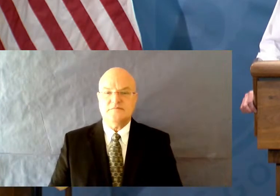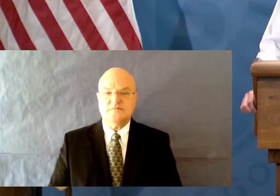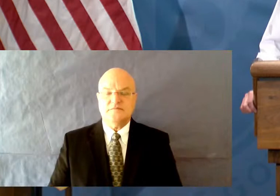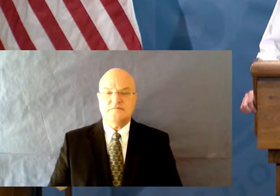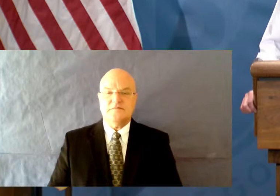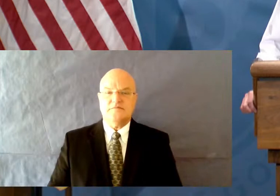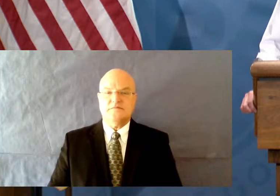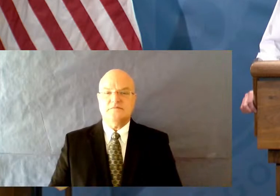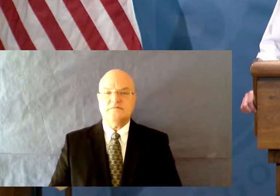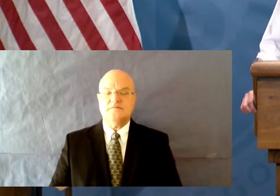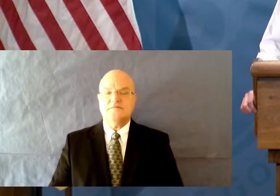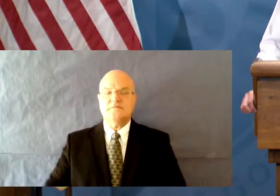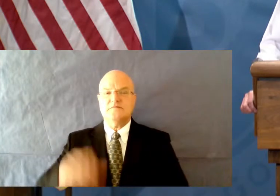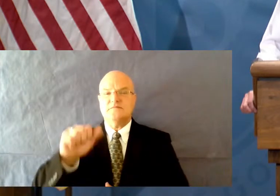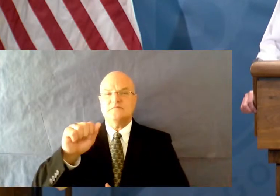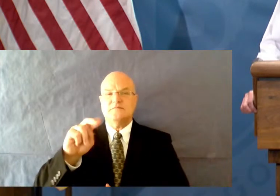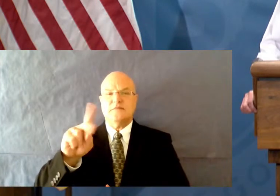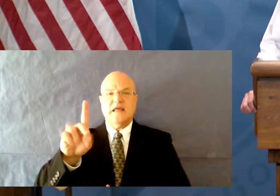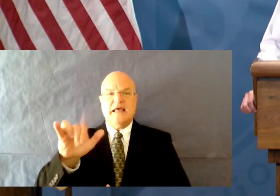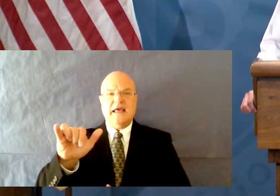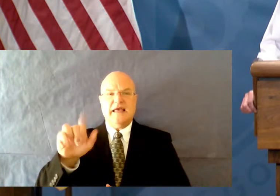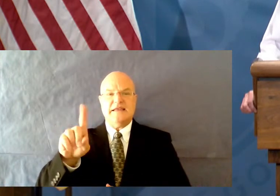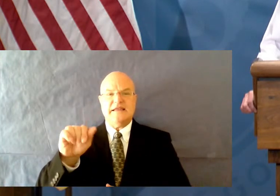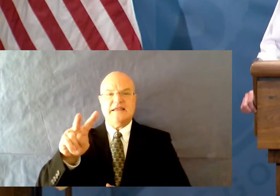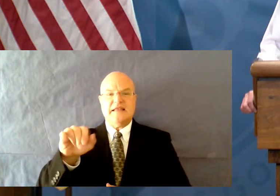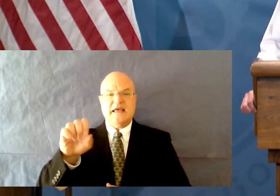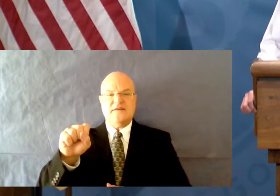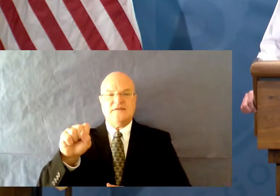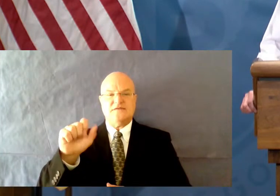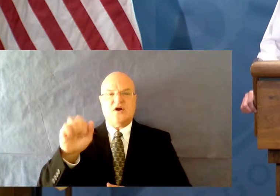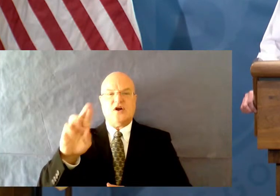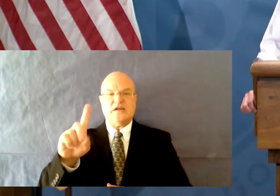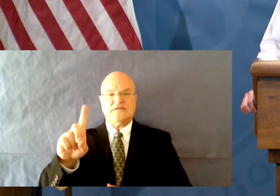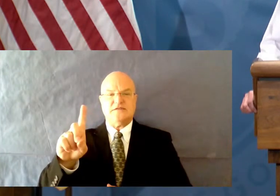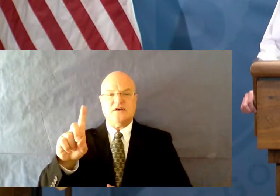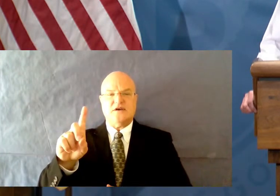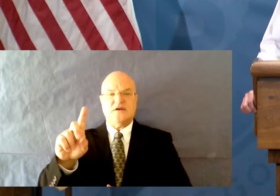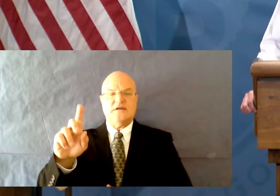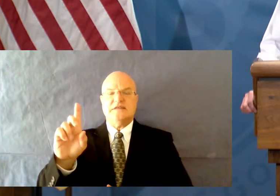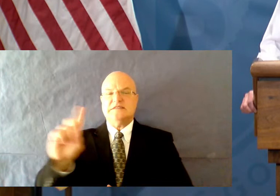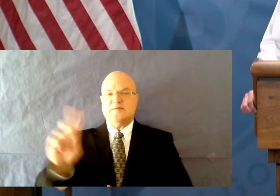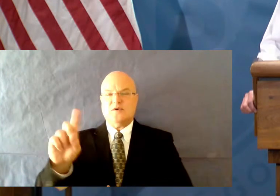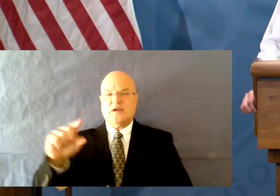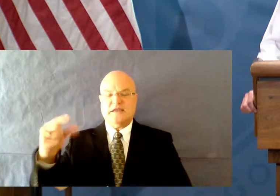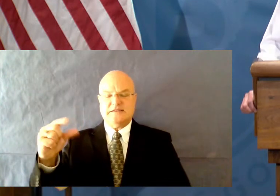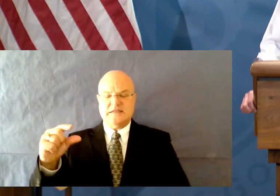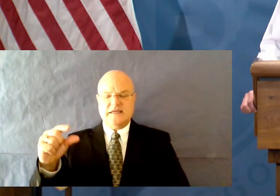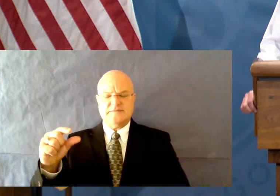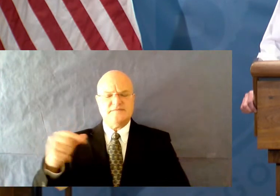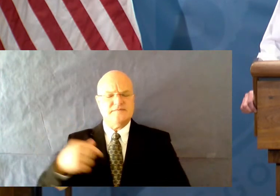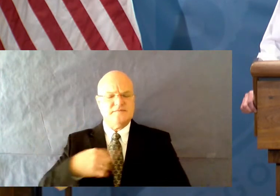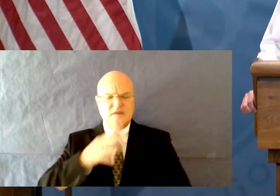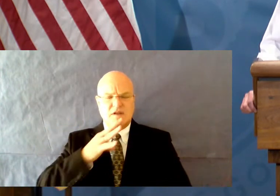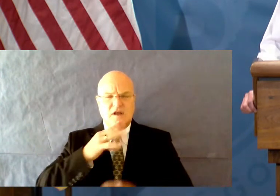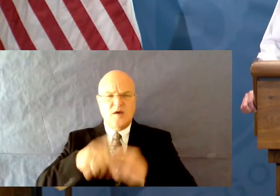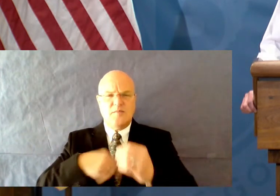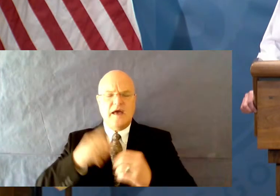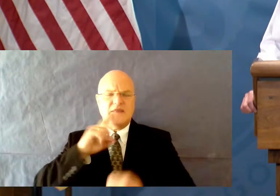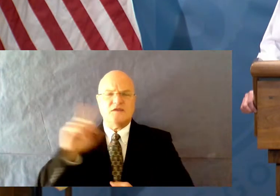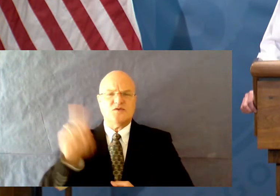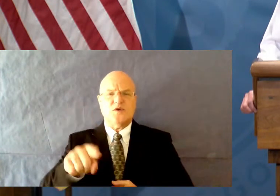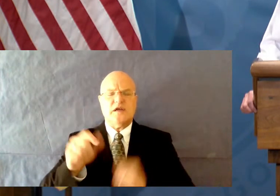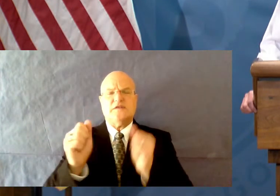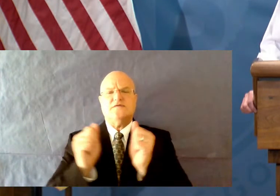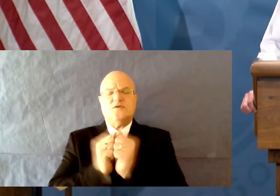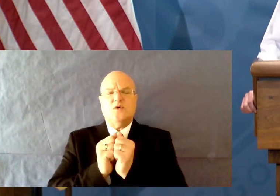This is Andy Davis with the Arkansas Democrat Gazette. I was just wondering if you could talk about on those directives with